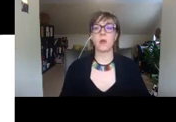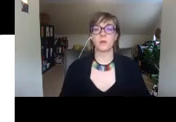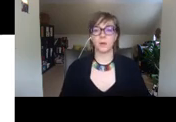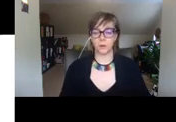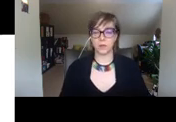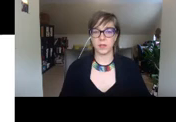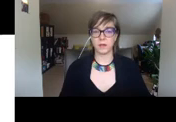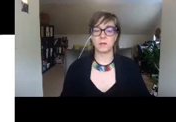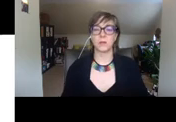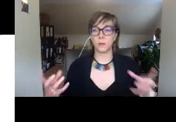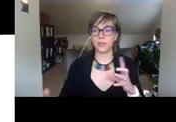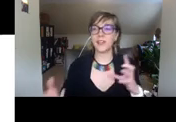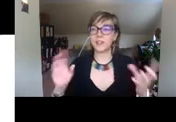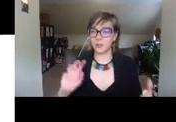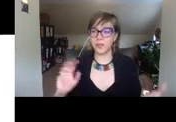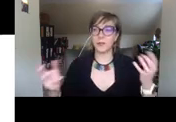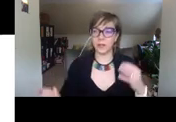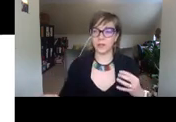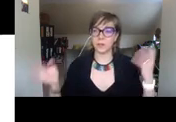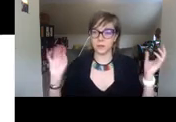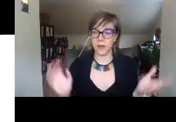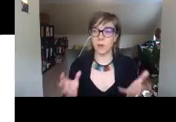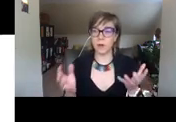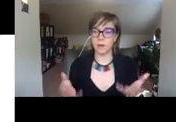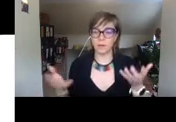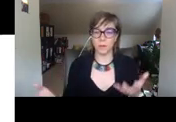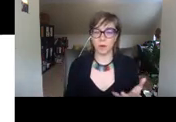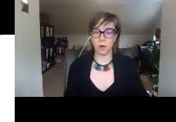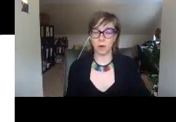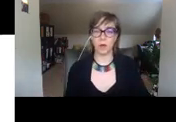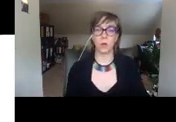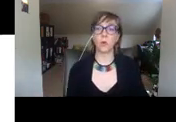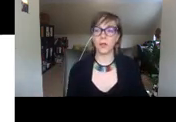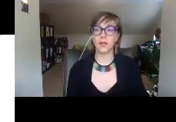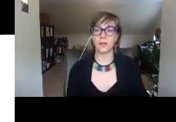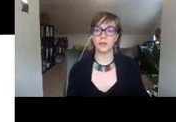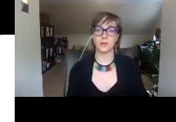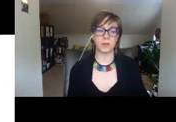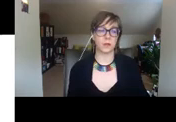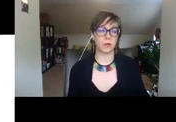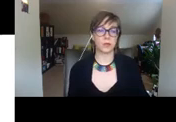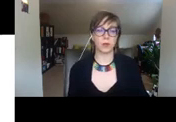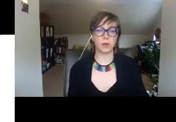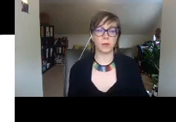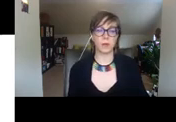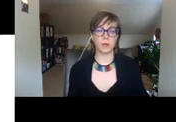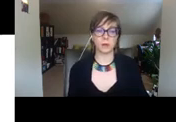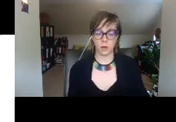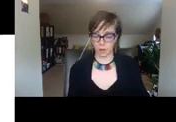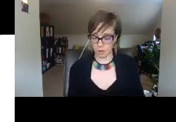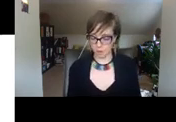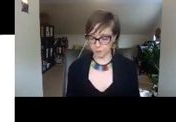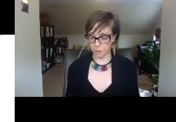so 30%. So the percentages are different in terms of how many of them are working in these fields that are also directly